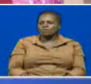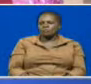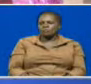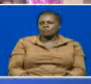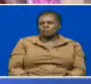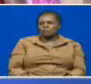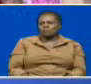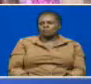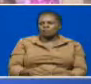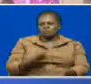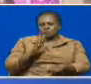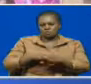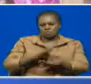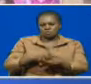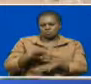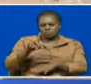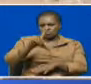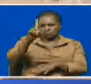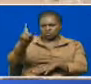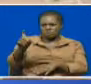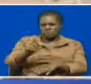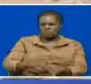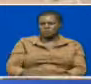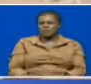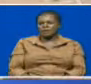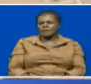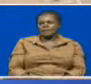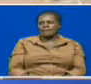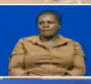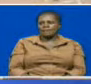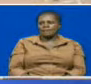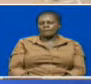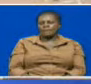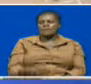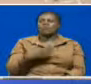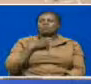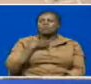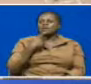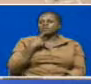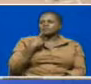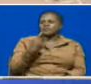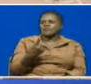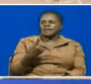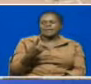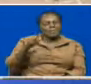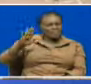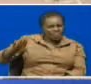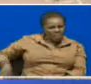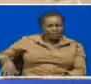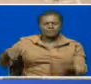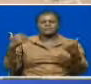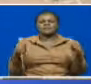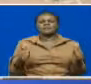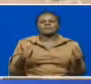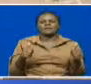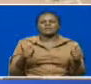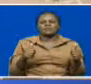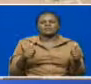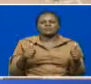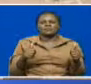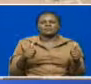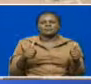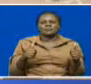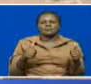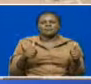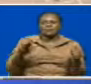Wow, that's a very good question. But I would like to say that it's never too late. It